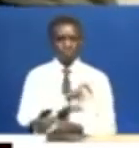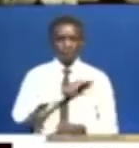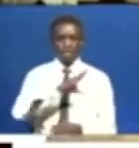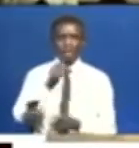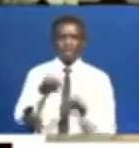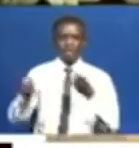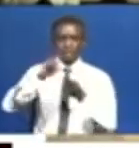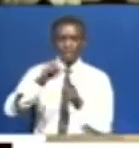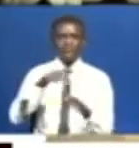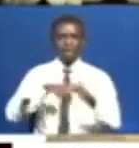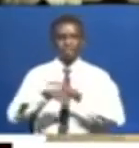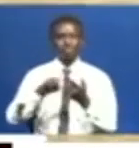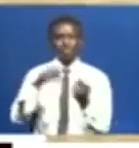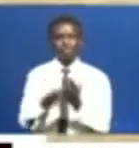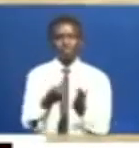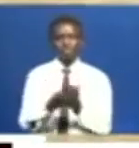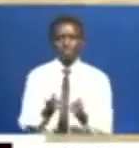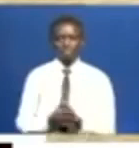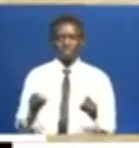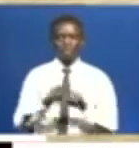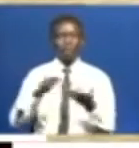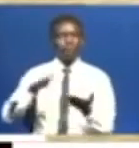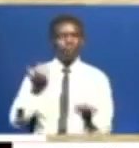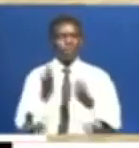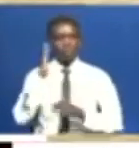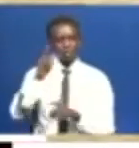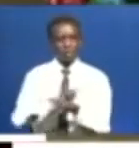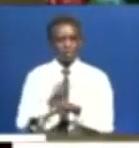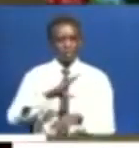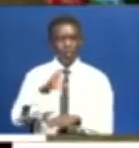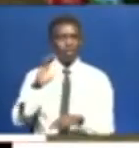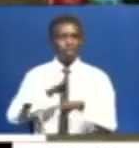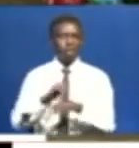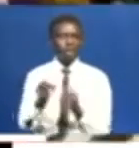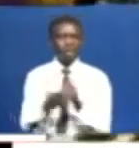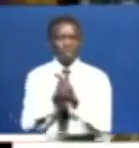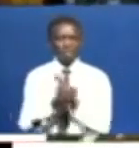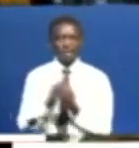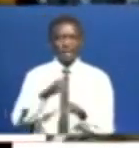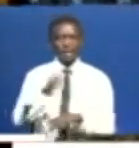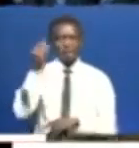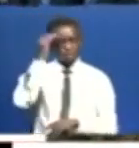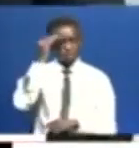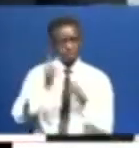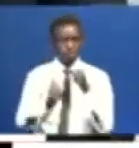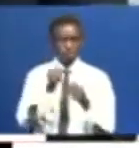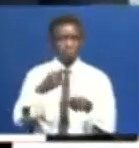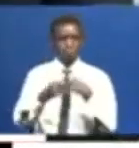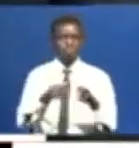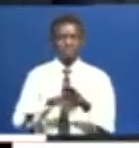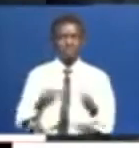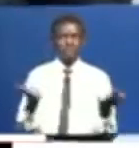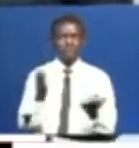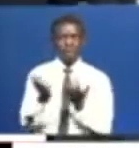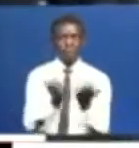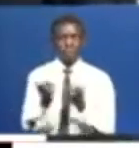to finance. Additionally, small businesses will be trained on skills and knowledge they will need to navigate the complexities of their businesses. The idea here